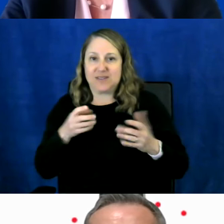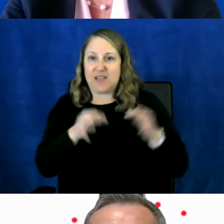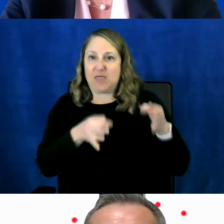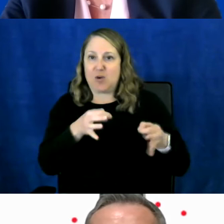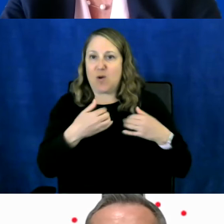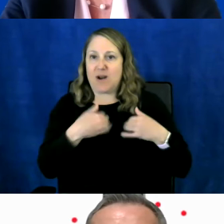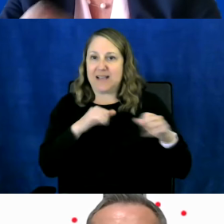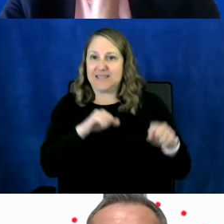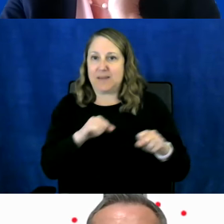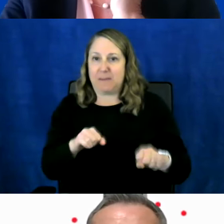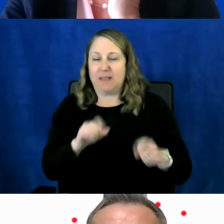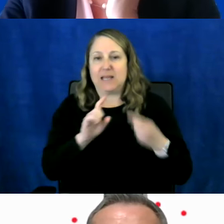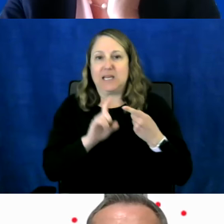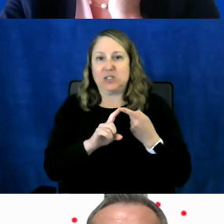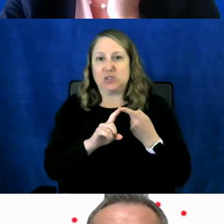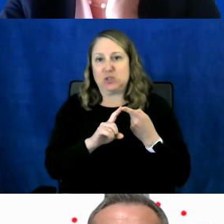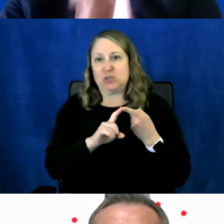ability to